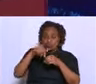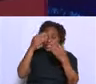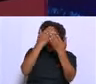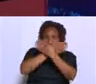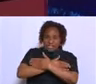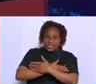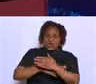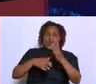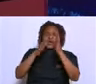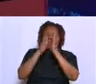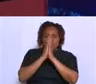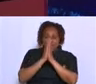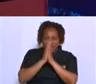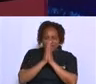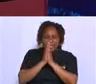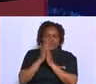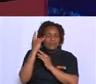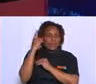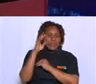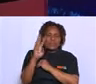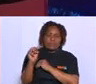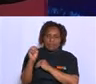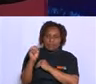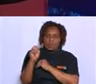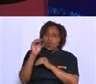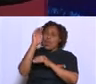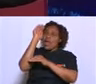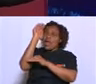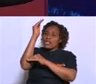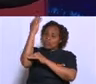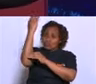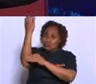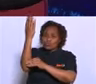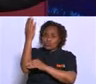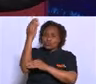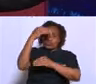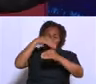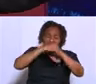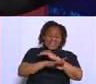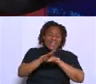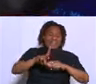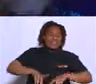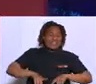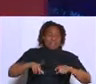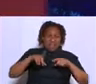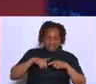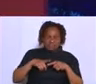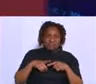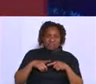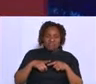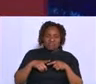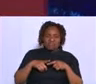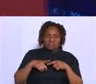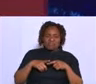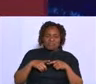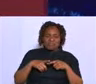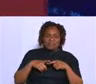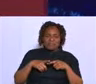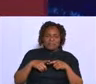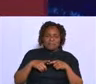We've prayed over them. Tumewaombea. We asked you to enter their life. tunaomba uweze kuingia katika maisha